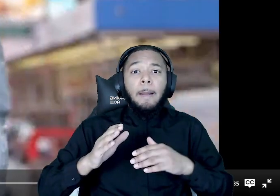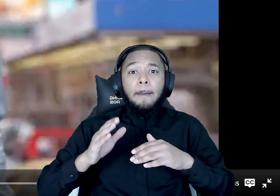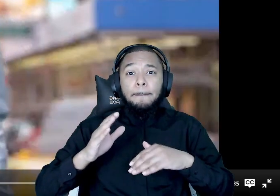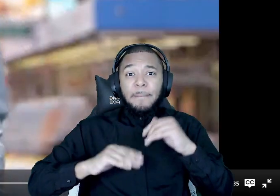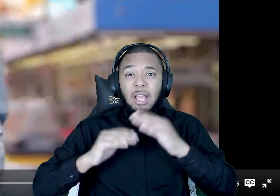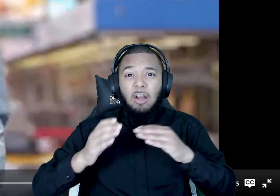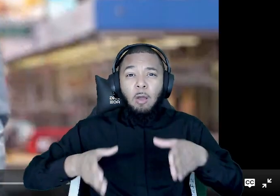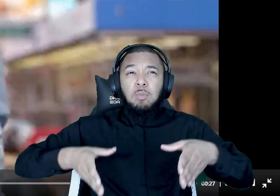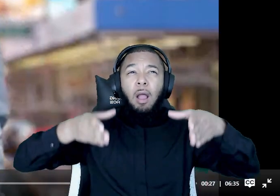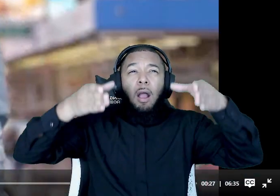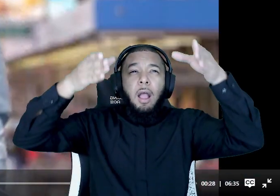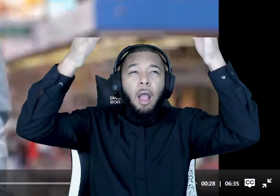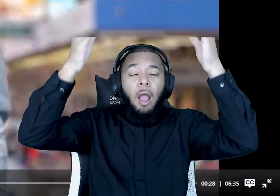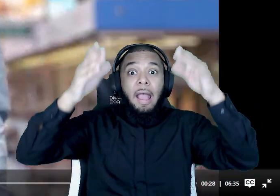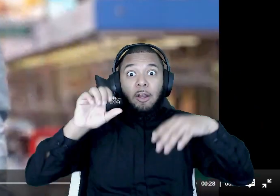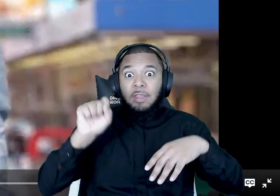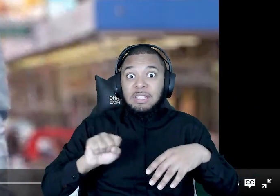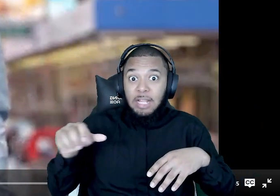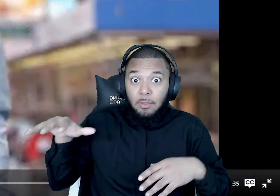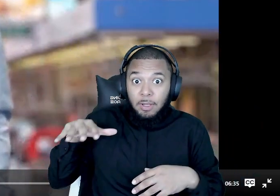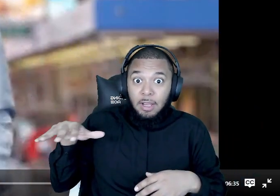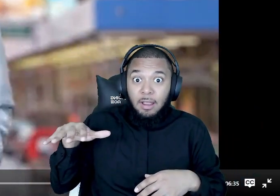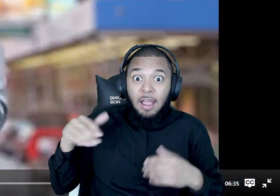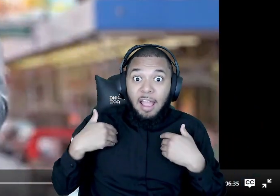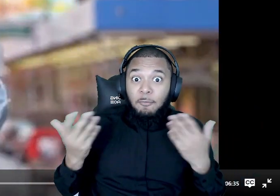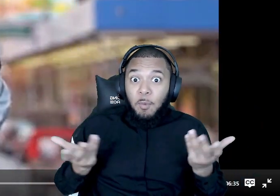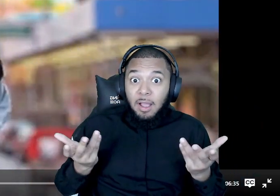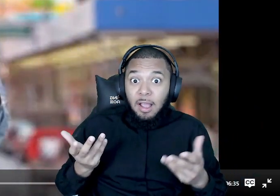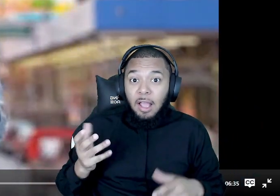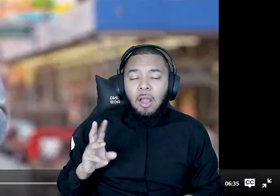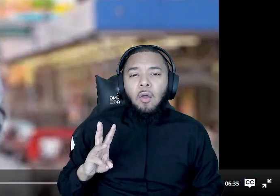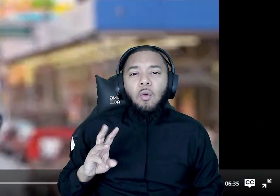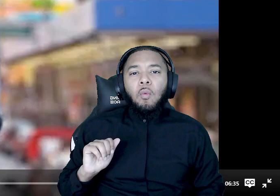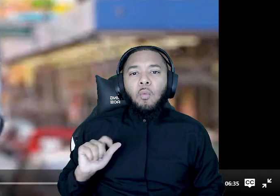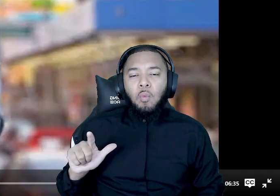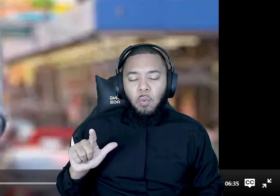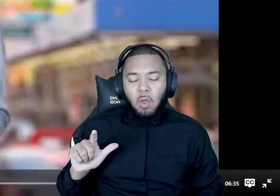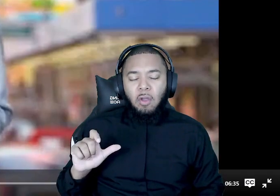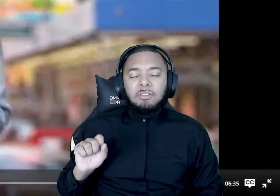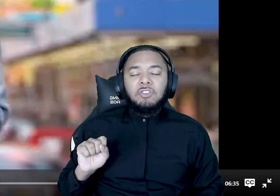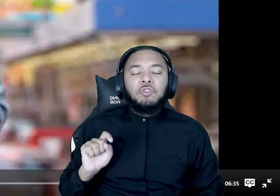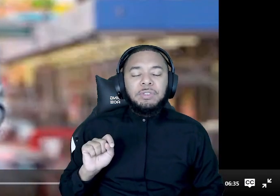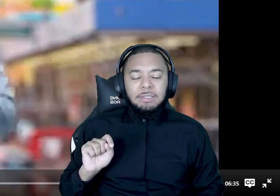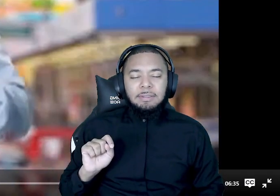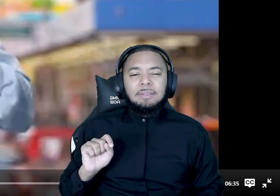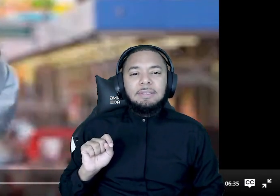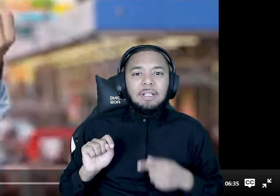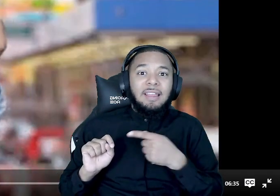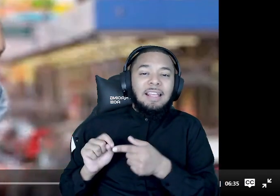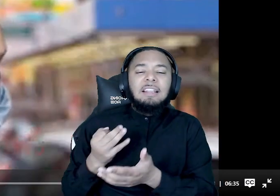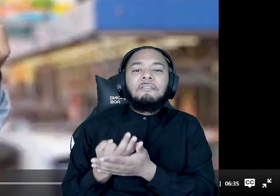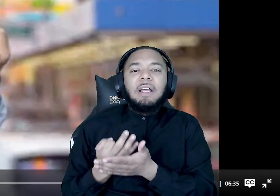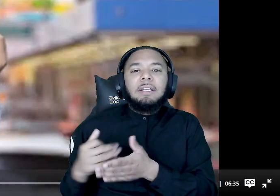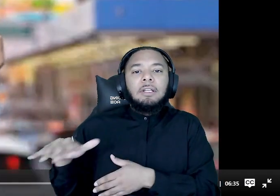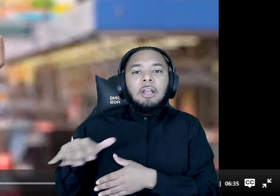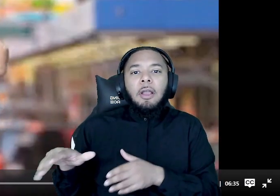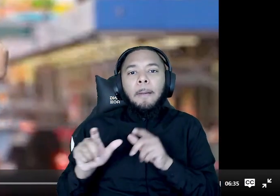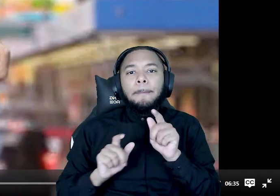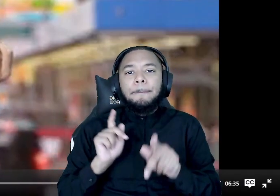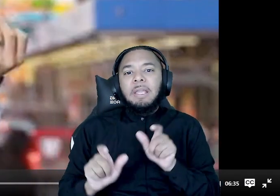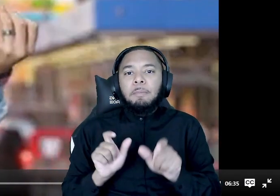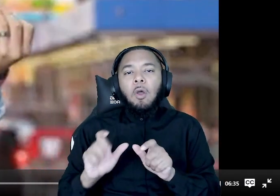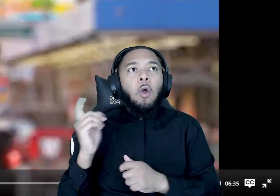on the south side, Wall Street. That's the financial district, where people are always buying